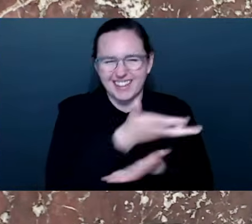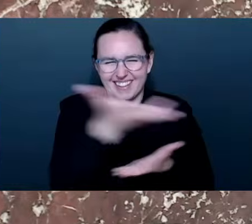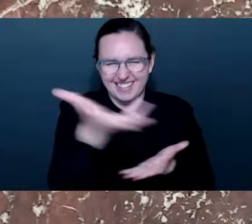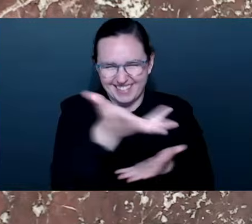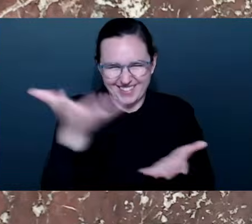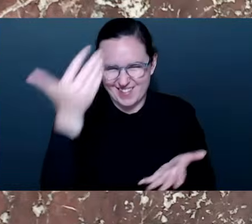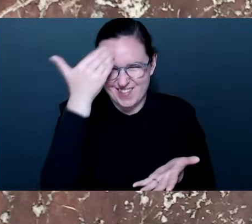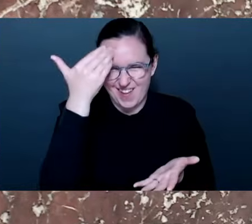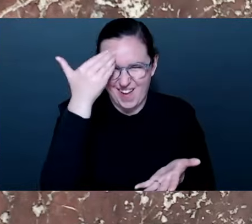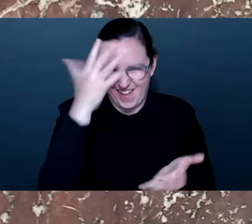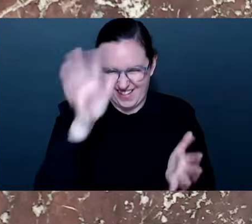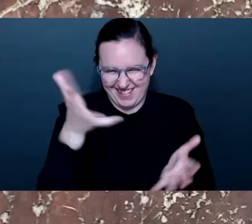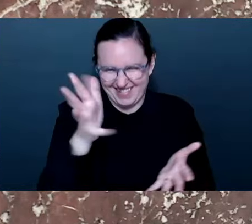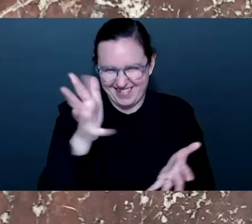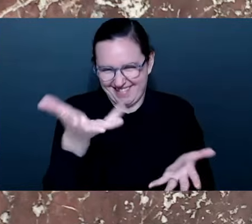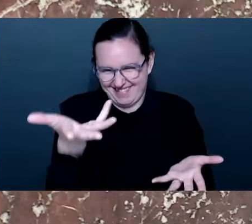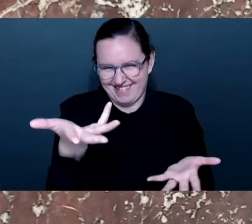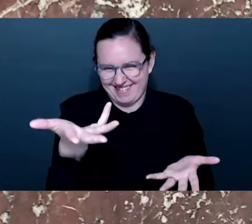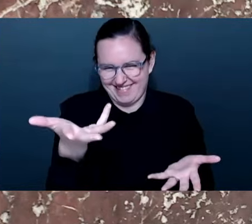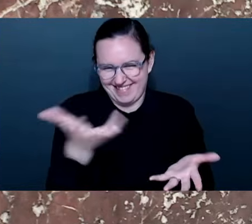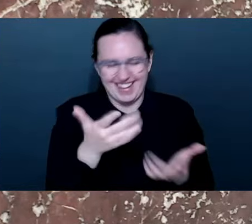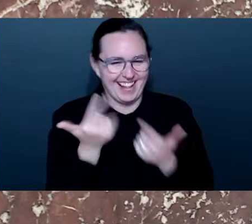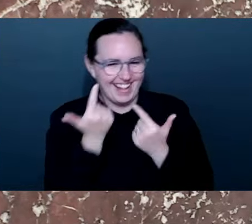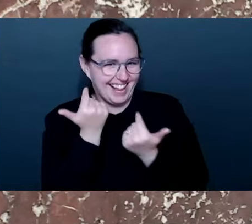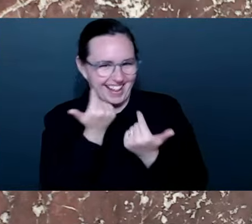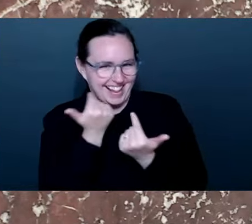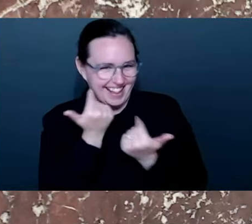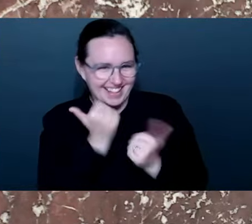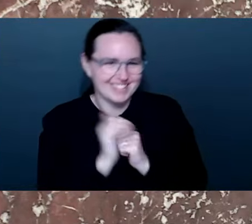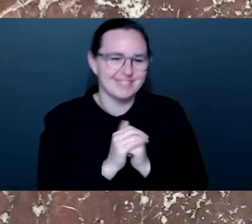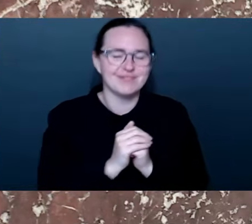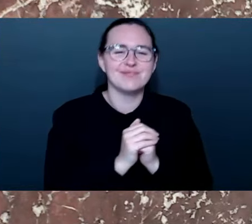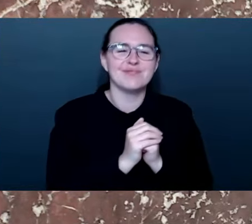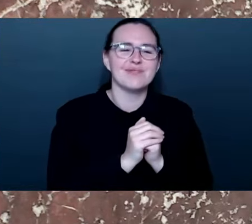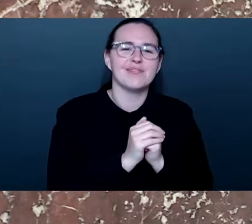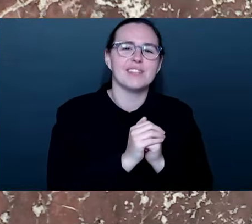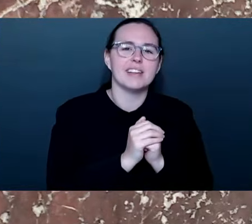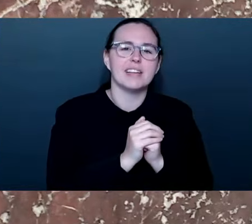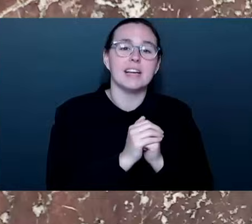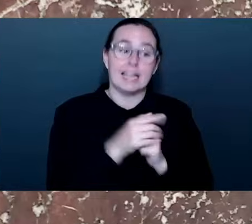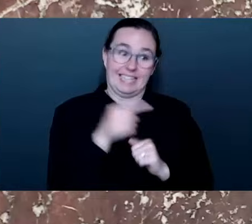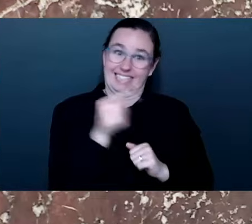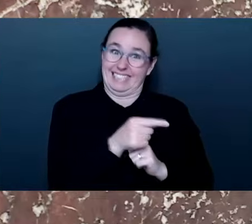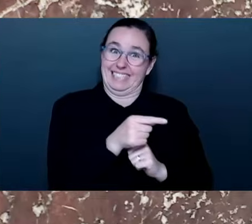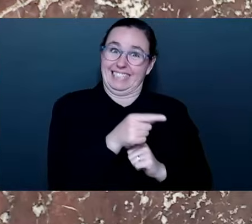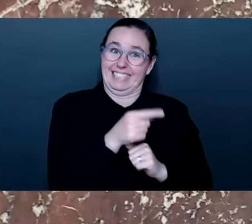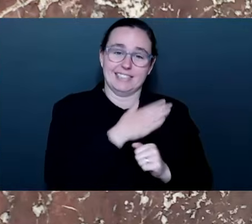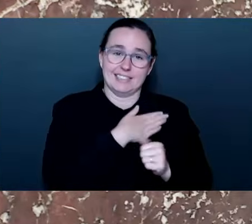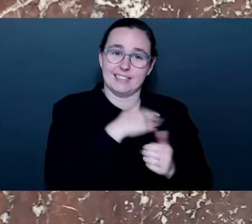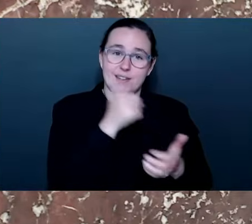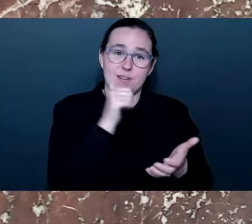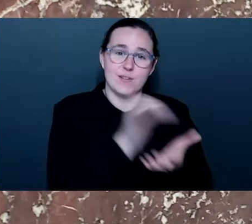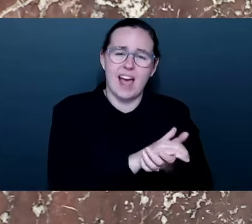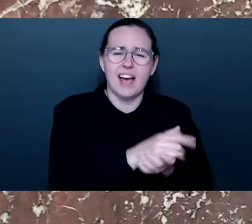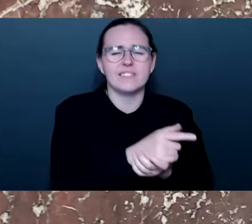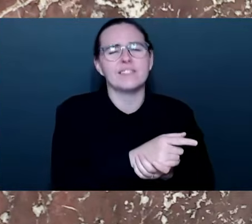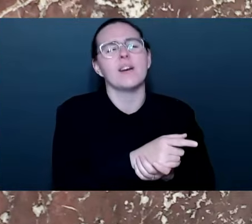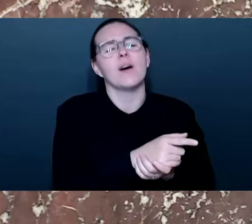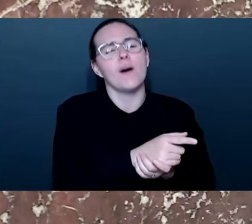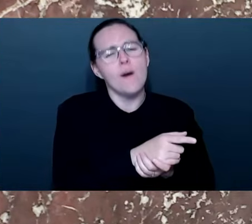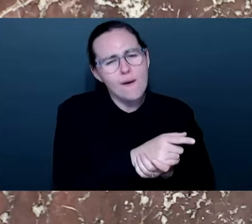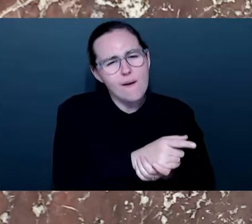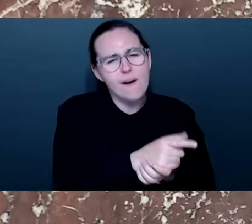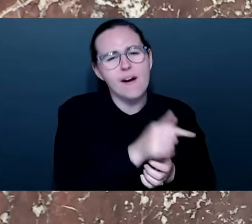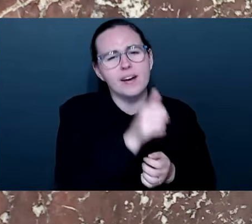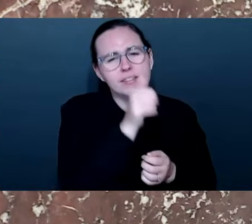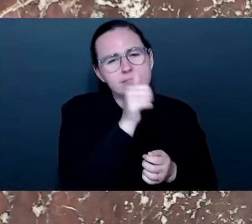And as I've often said, the most patient woman out there, and I think the new members for this Parliament are starting to understand why I say that all the